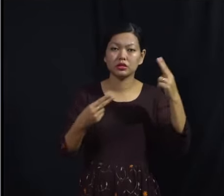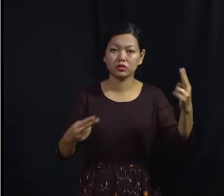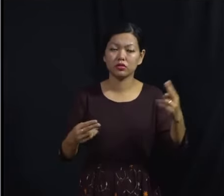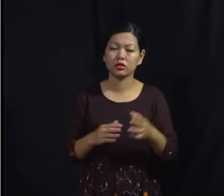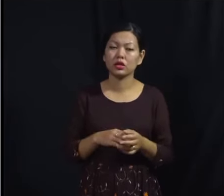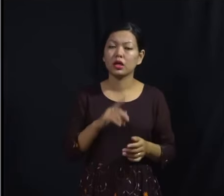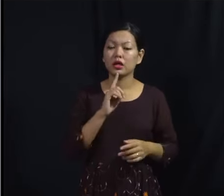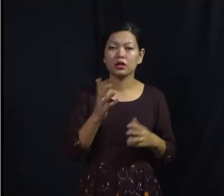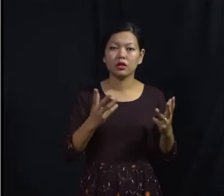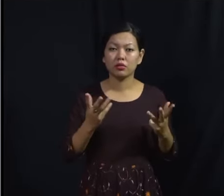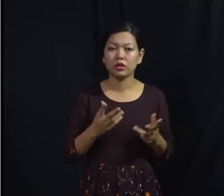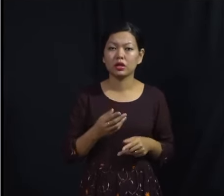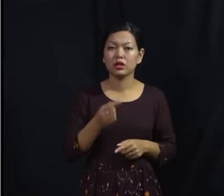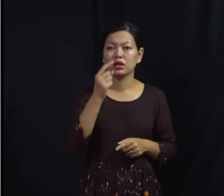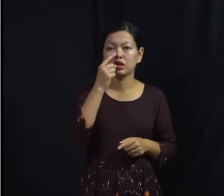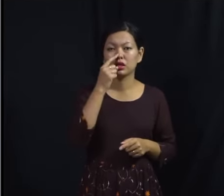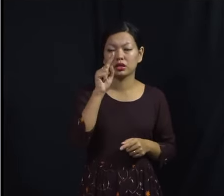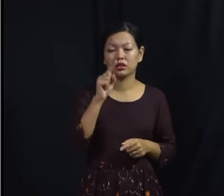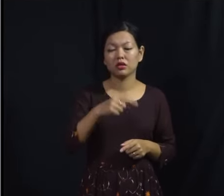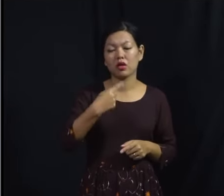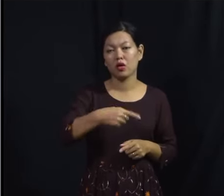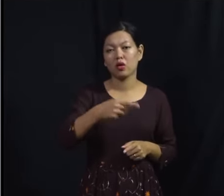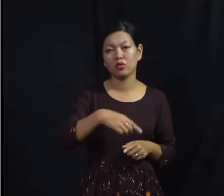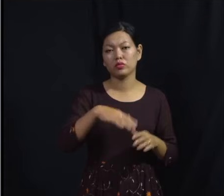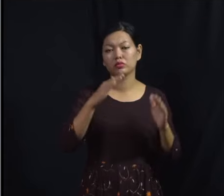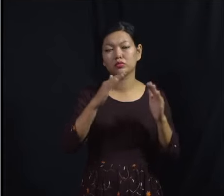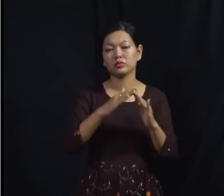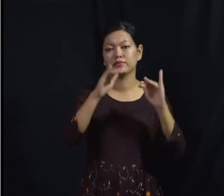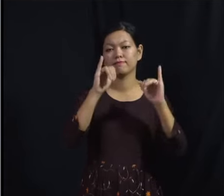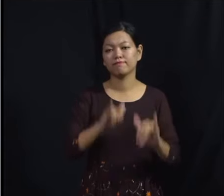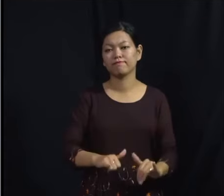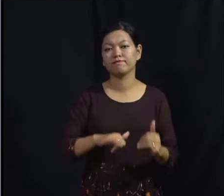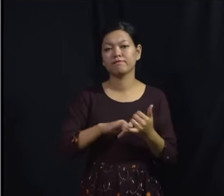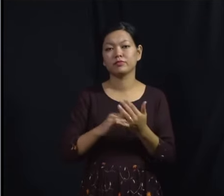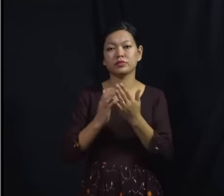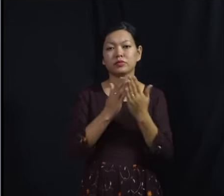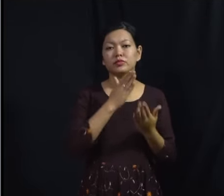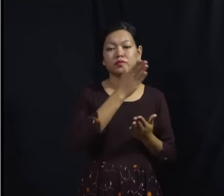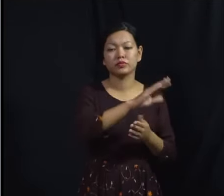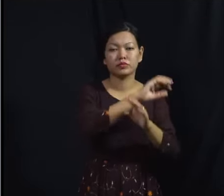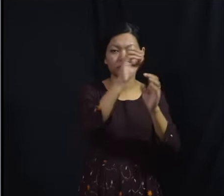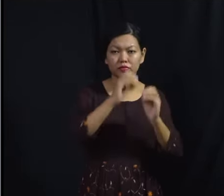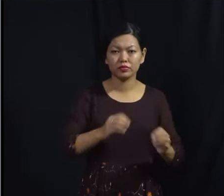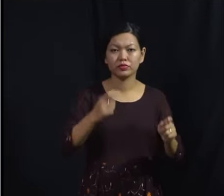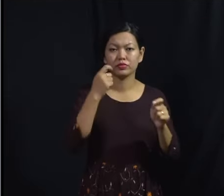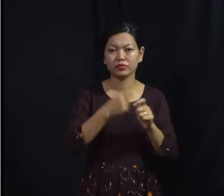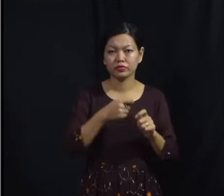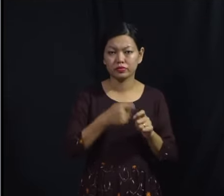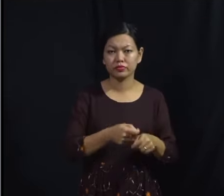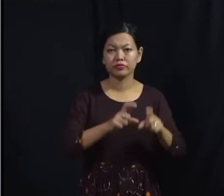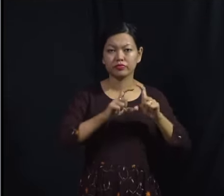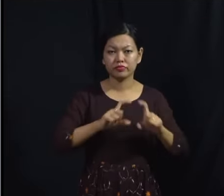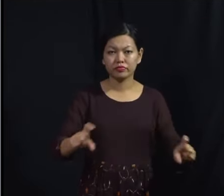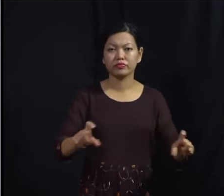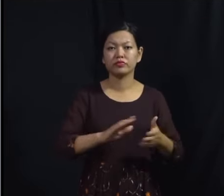and opinions of a girl child. And that was also the same thing that was impressed upon Susan. And society's view